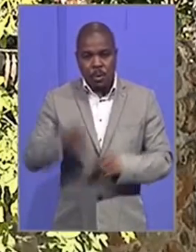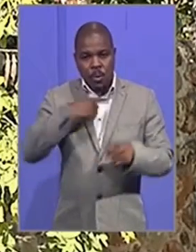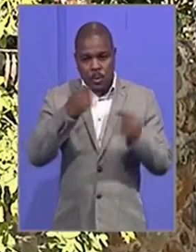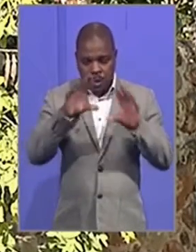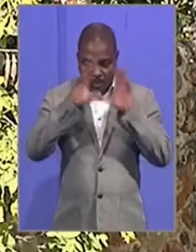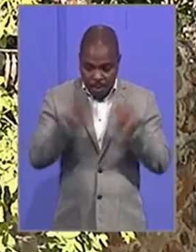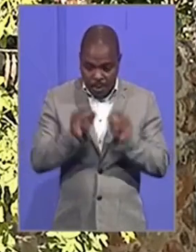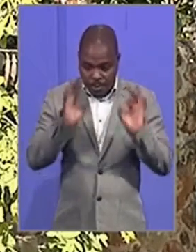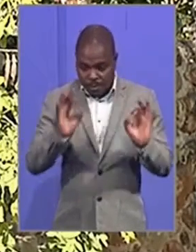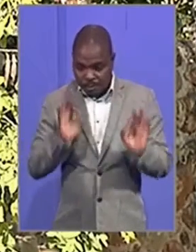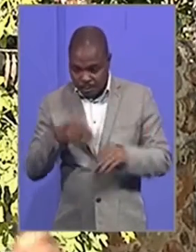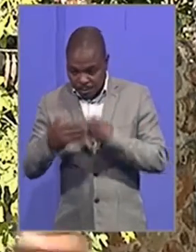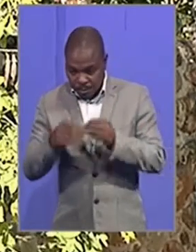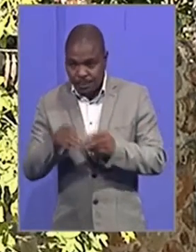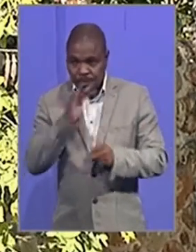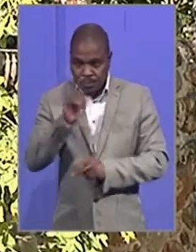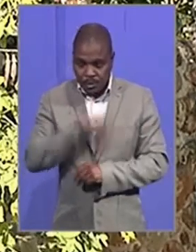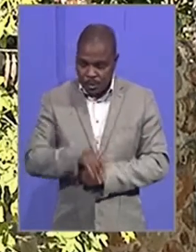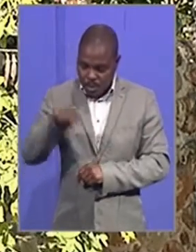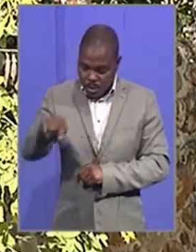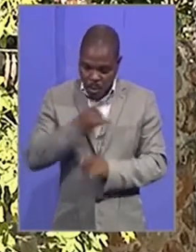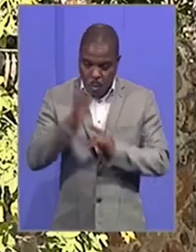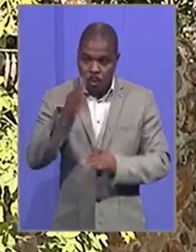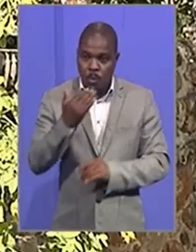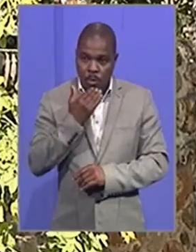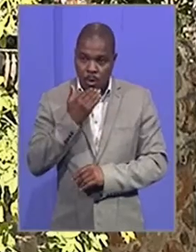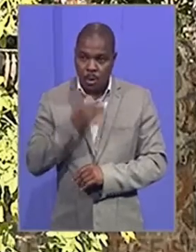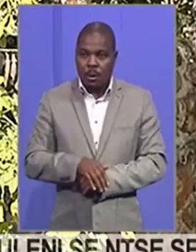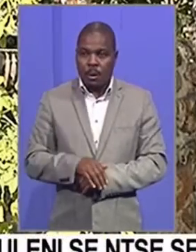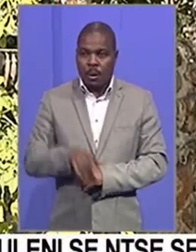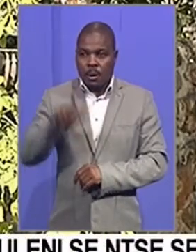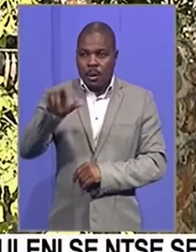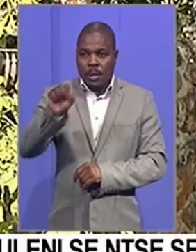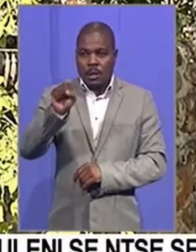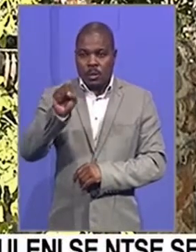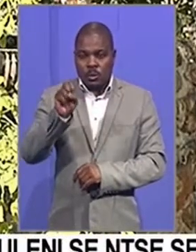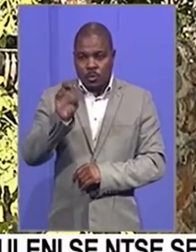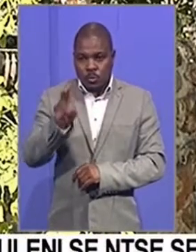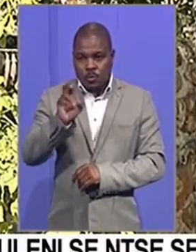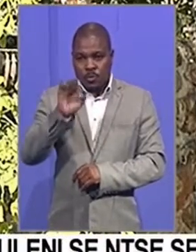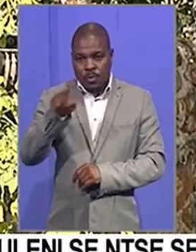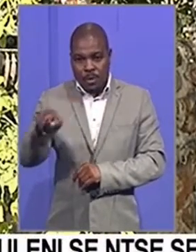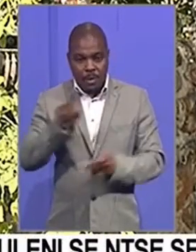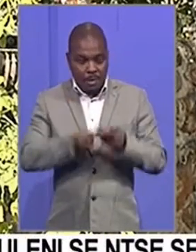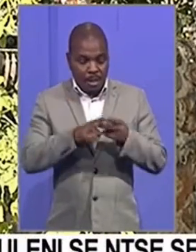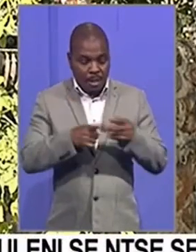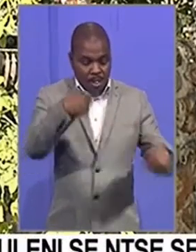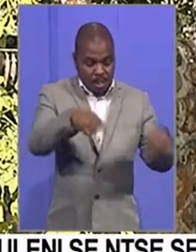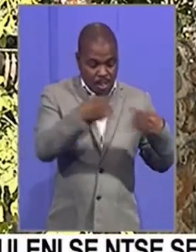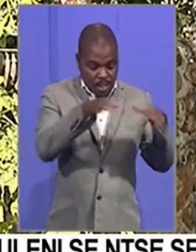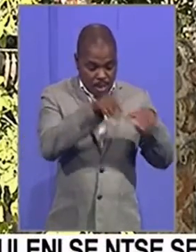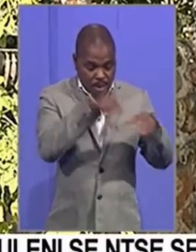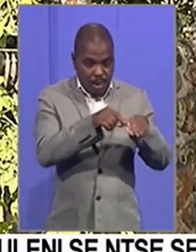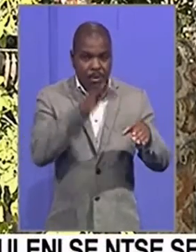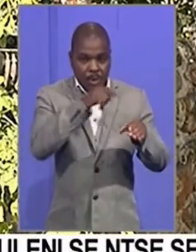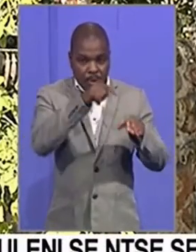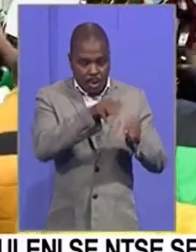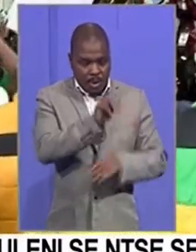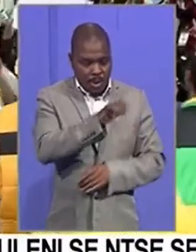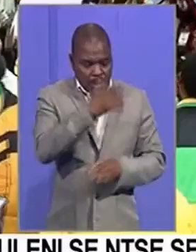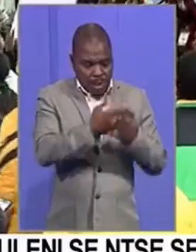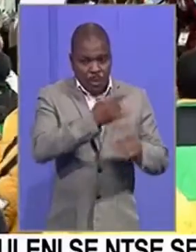done, it will probably go to Lesufi, you know. But if you talk about factionalism, it will go to